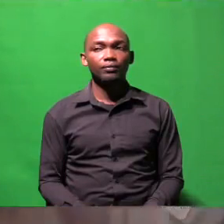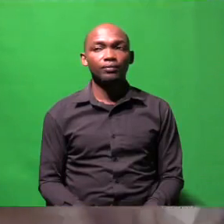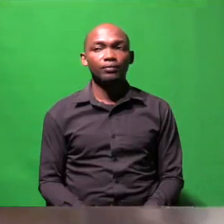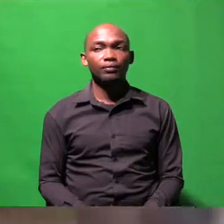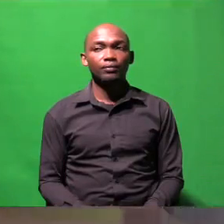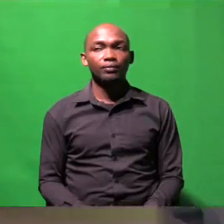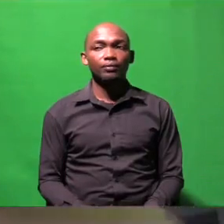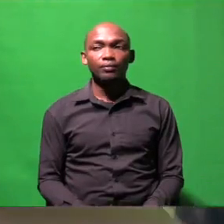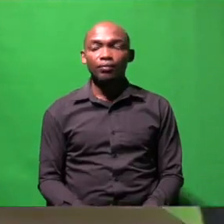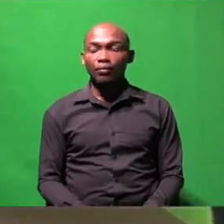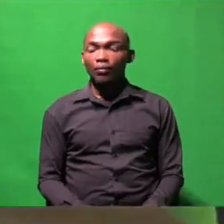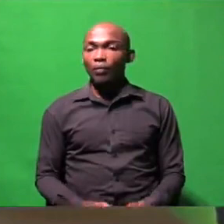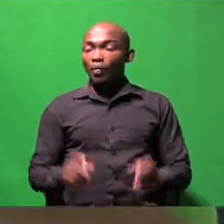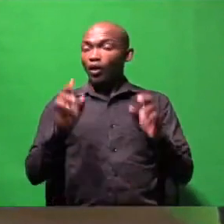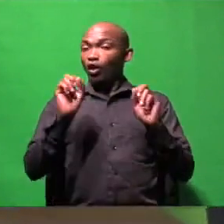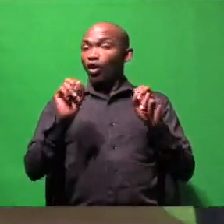Okay, now,